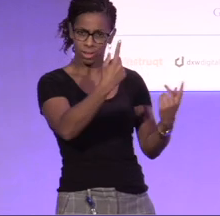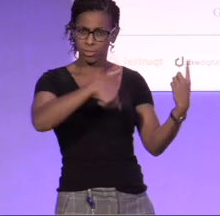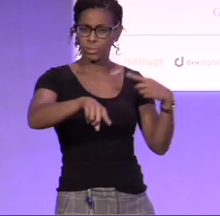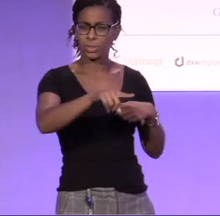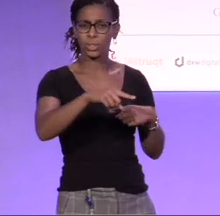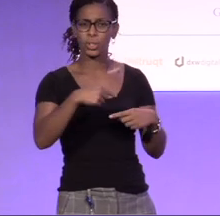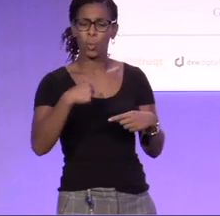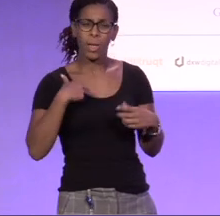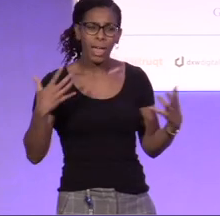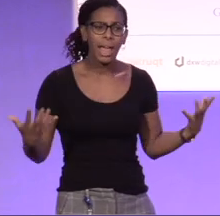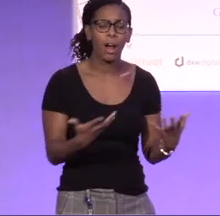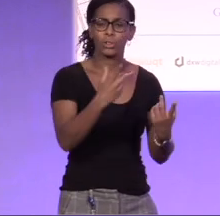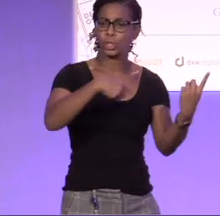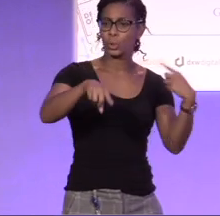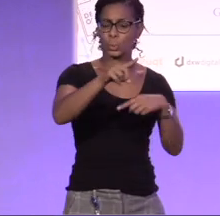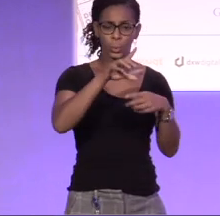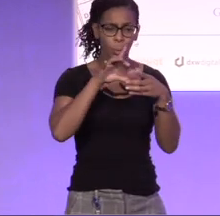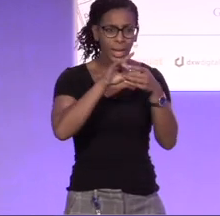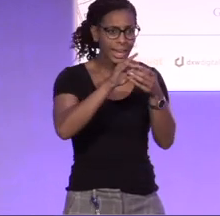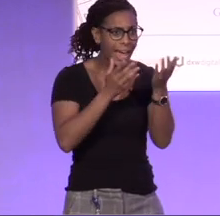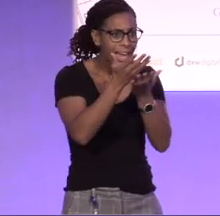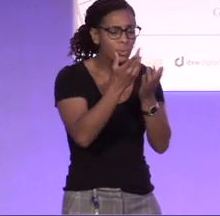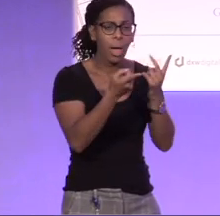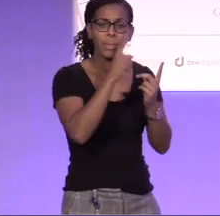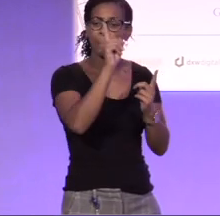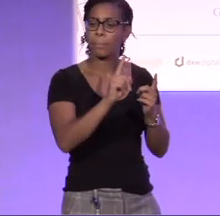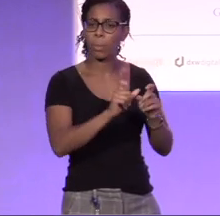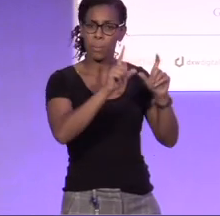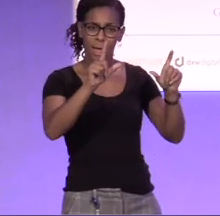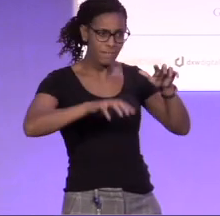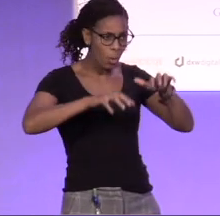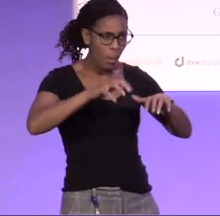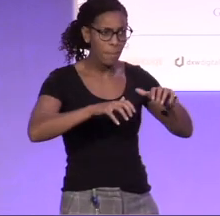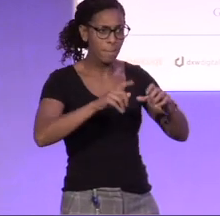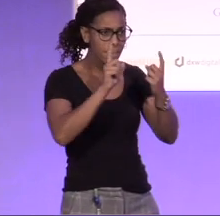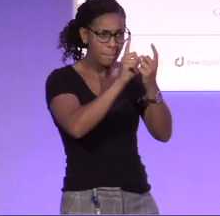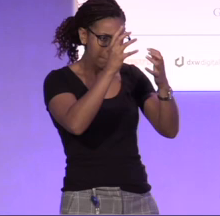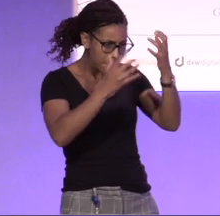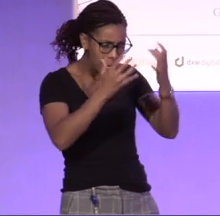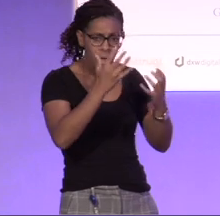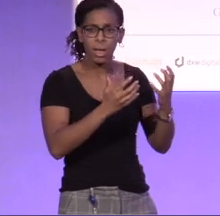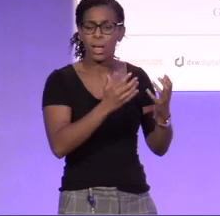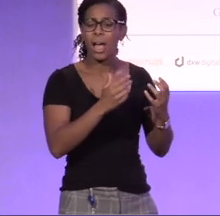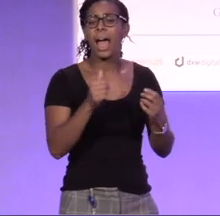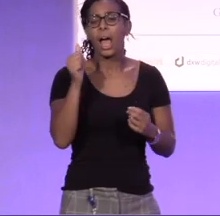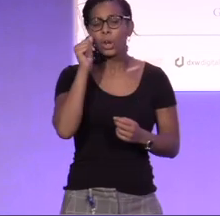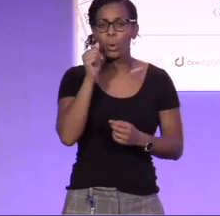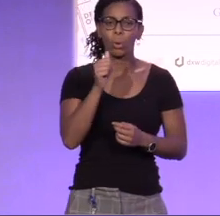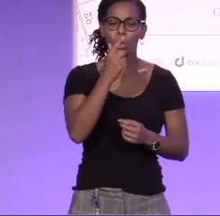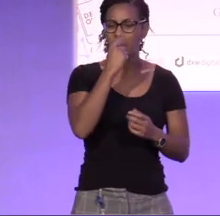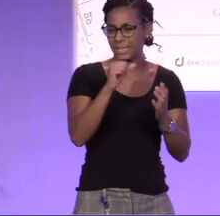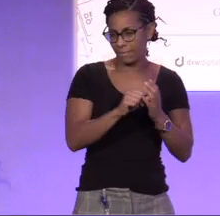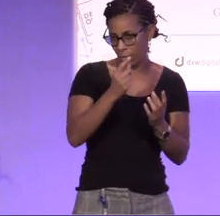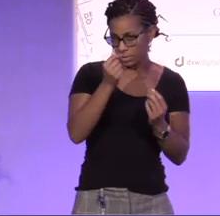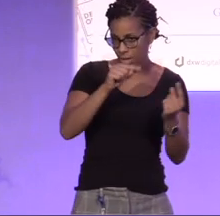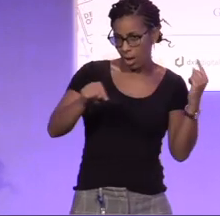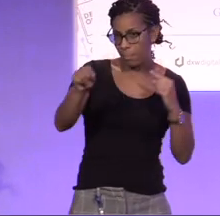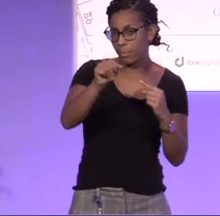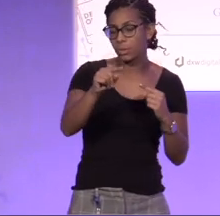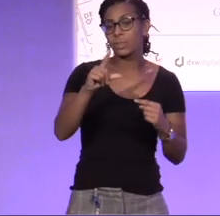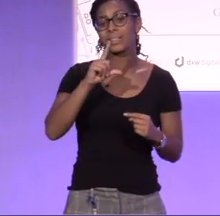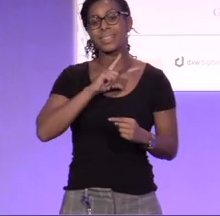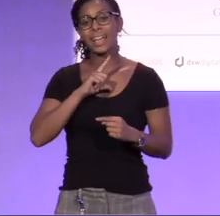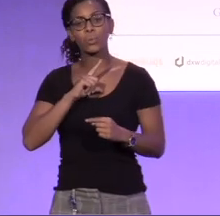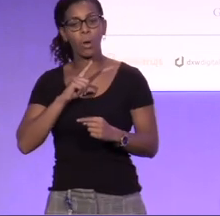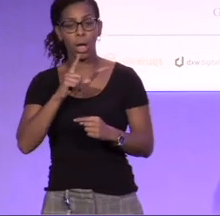to engage with everybody else on the platform. However, we do understand that it might be a bit difficult for some people. This is why we also offer support for